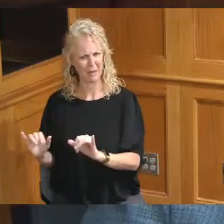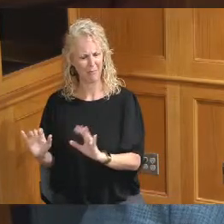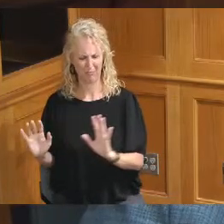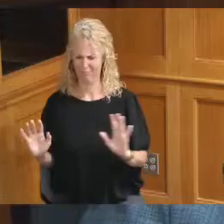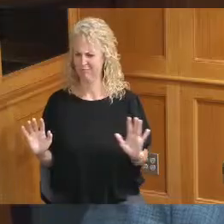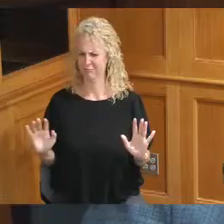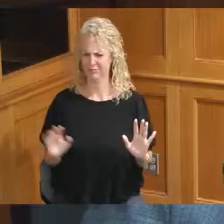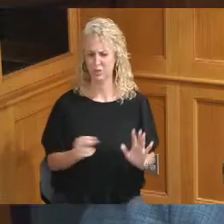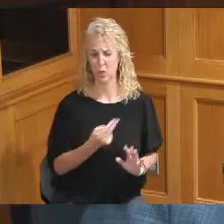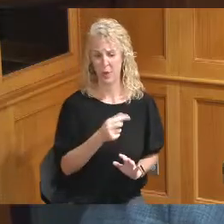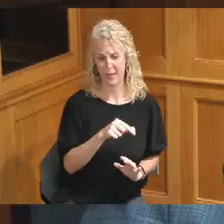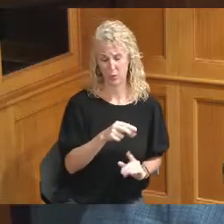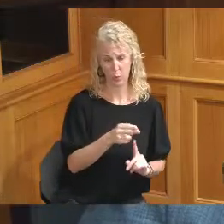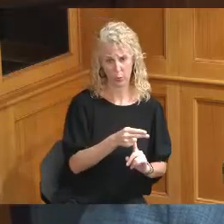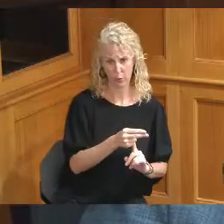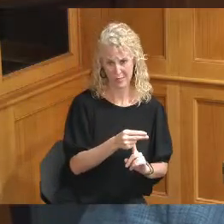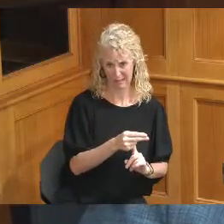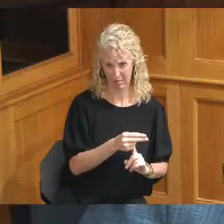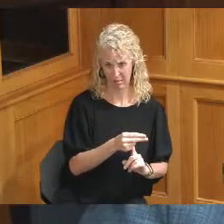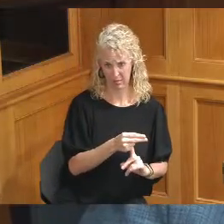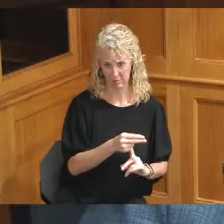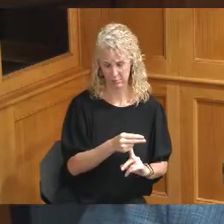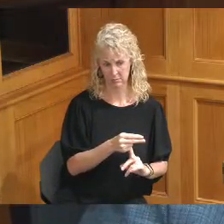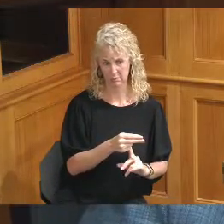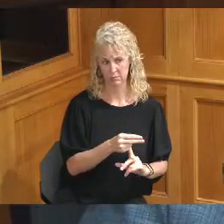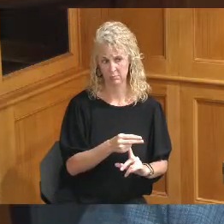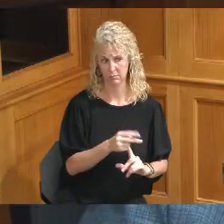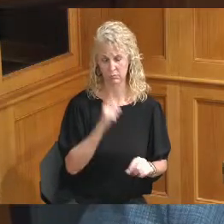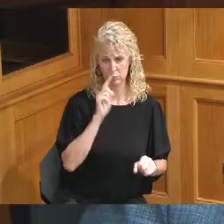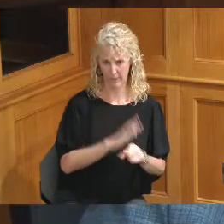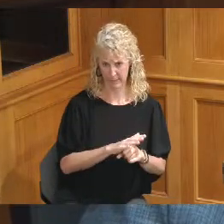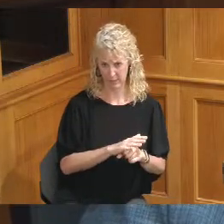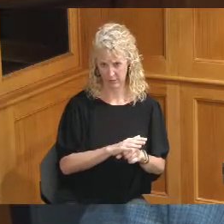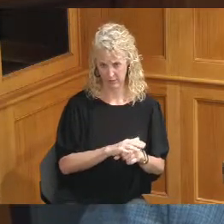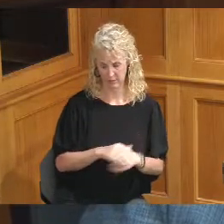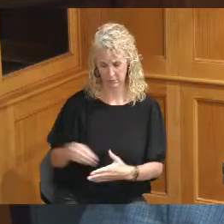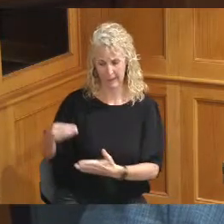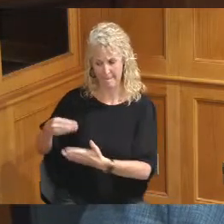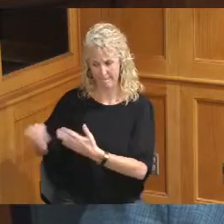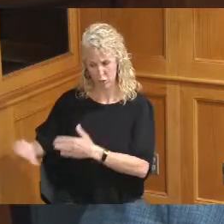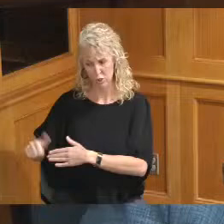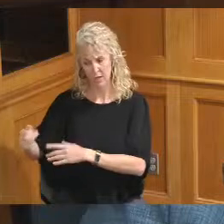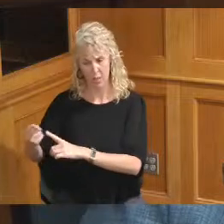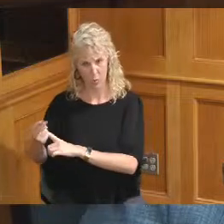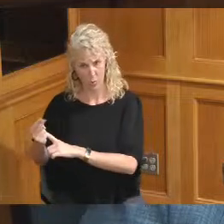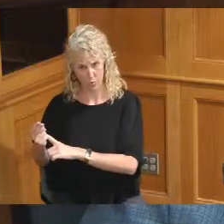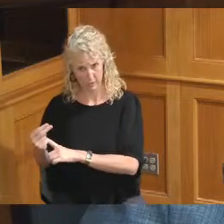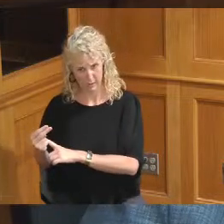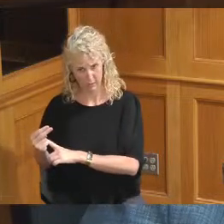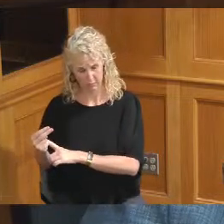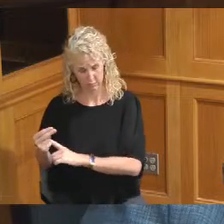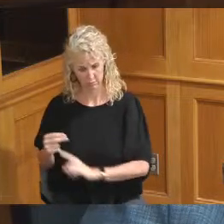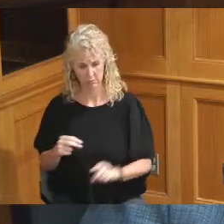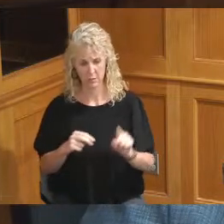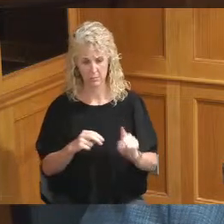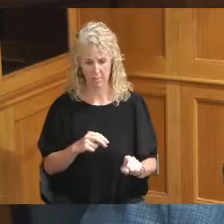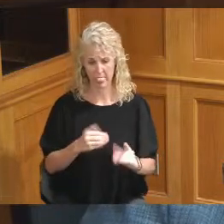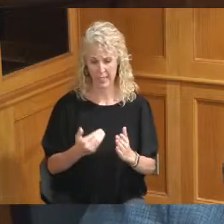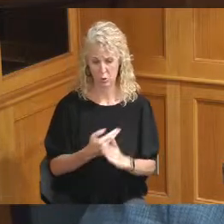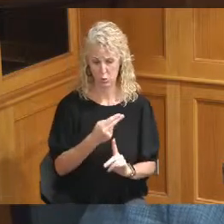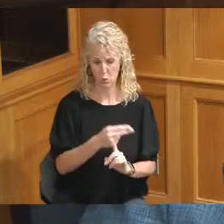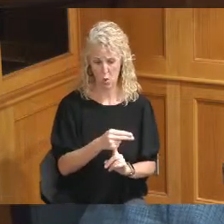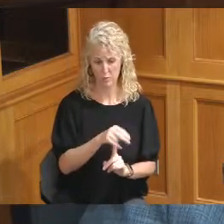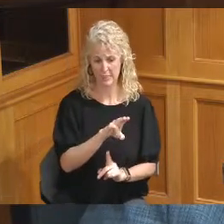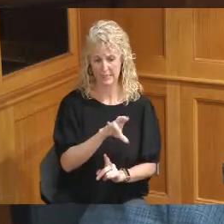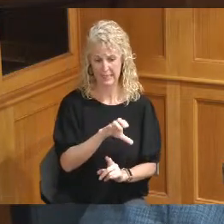but they ended up buying another hotel that they're going to be announcing soon, but then tell us that they $20 million